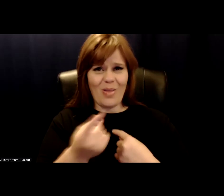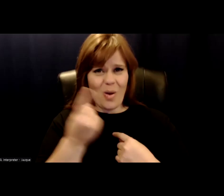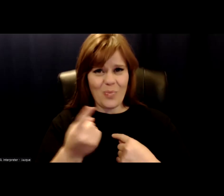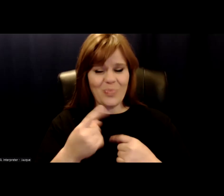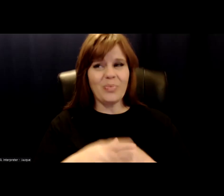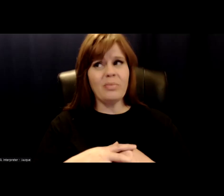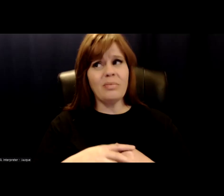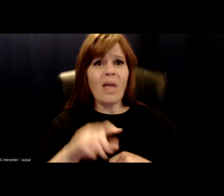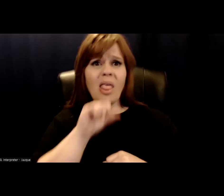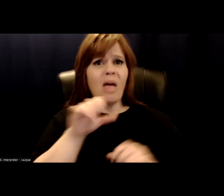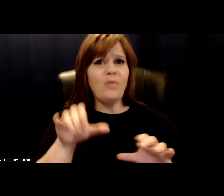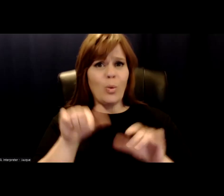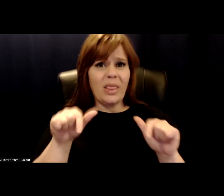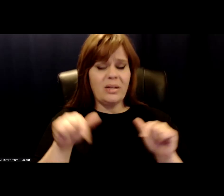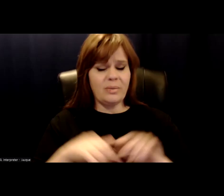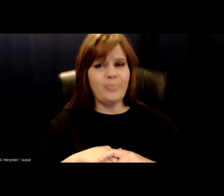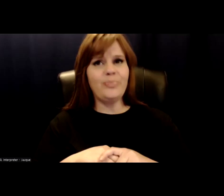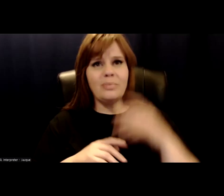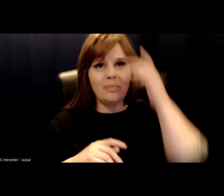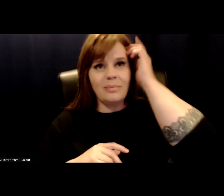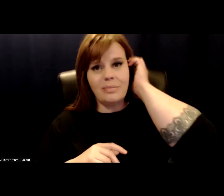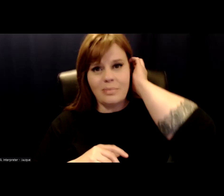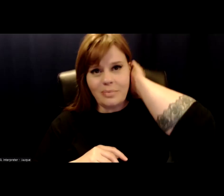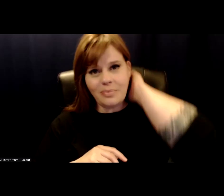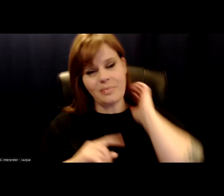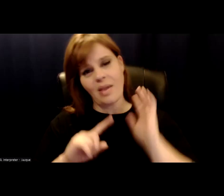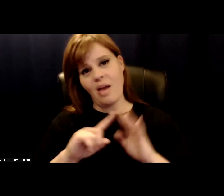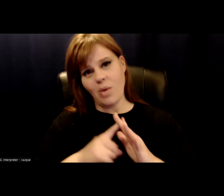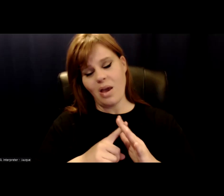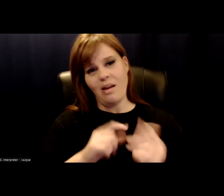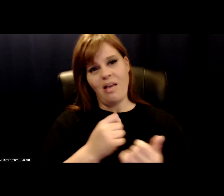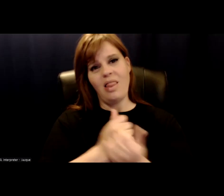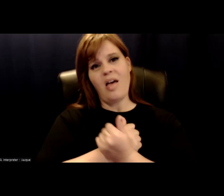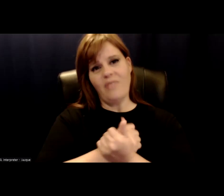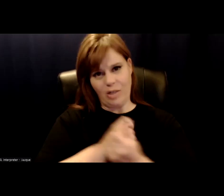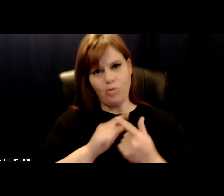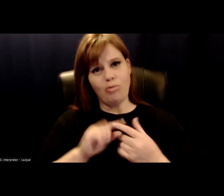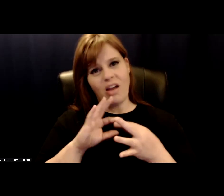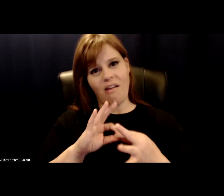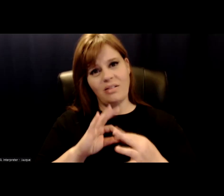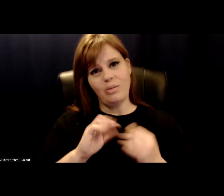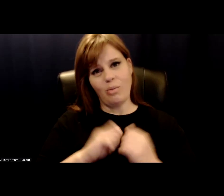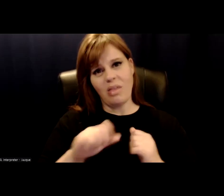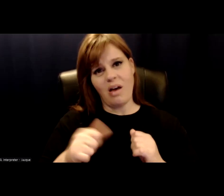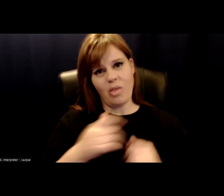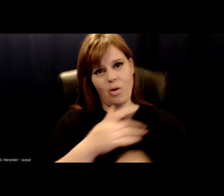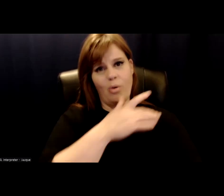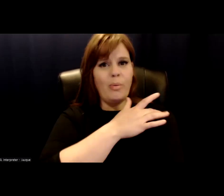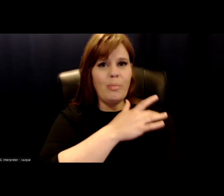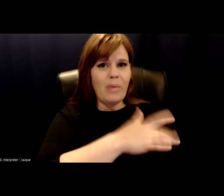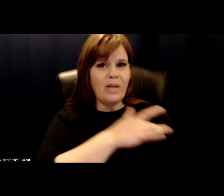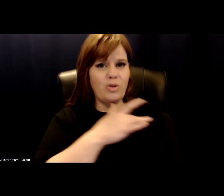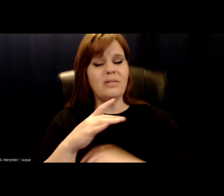this. I've begun to love connecting with other patients and am learning to love telling